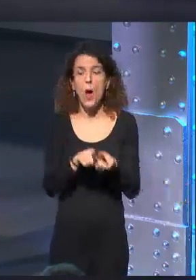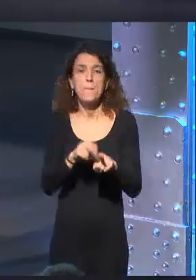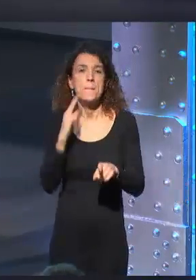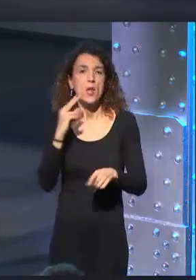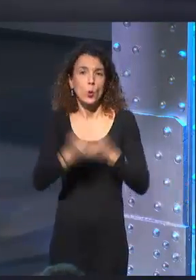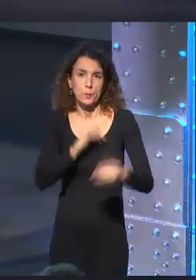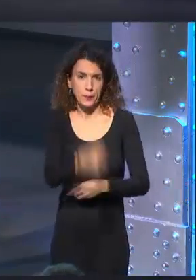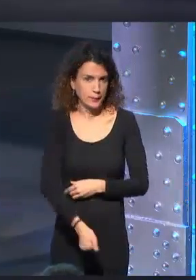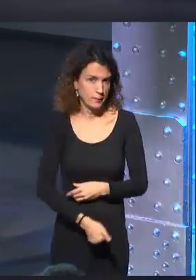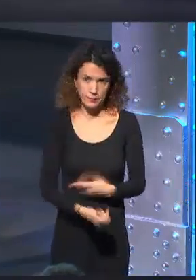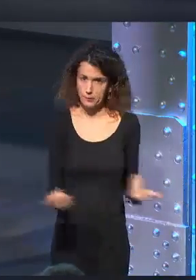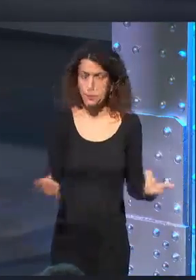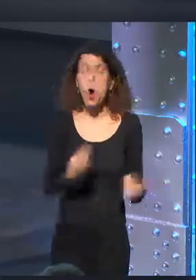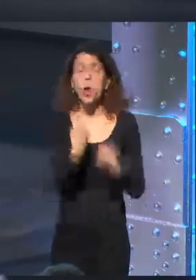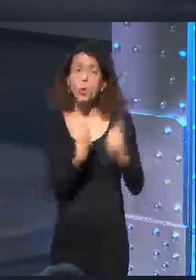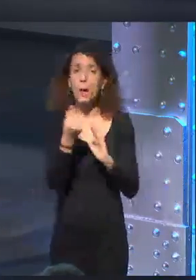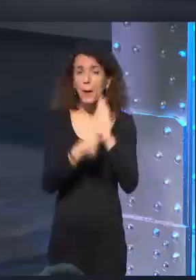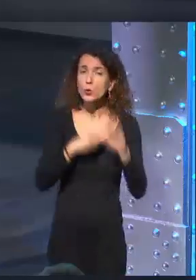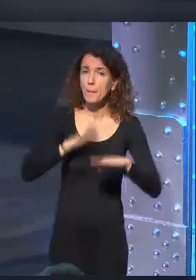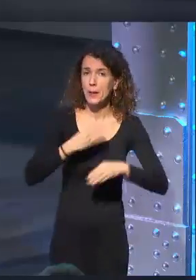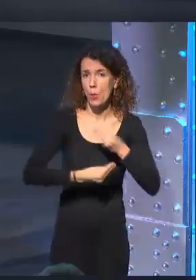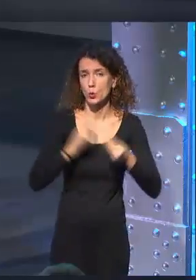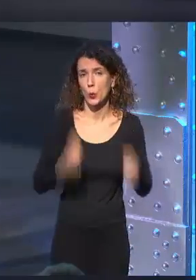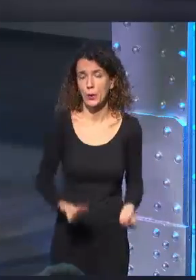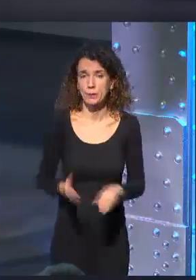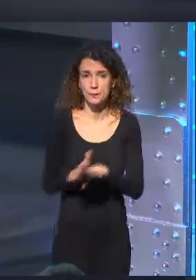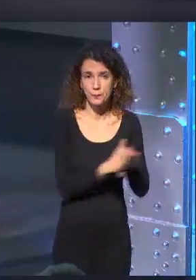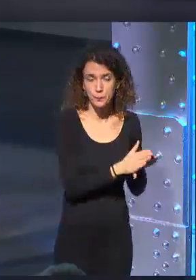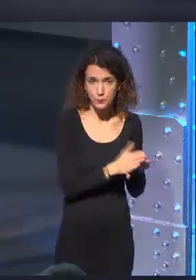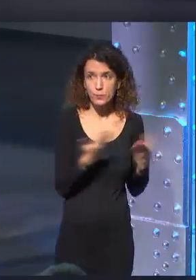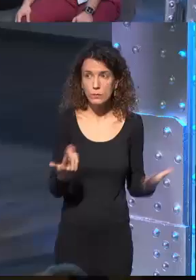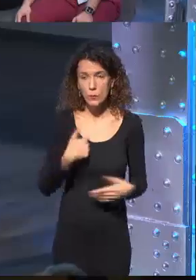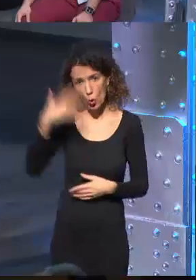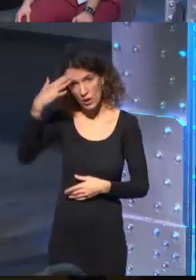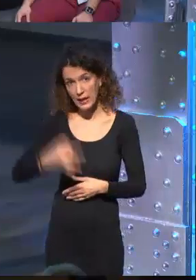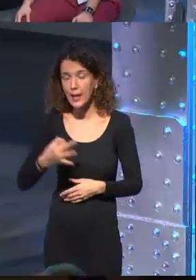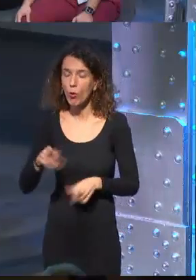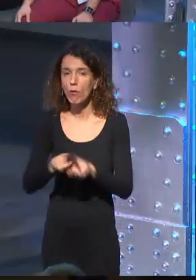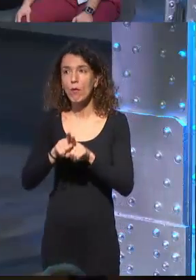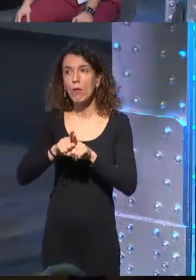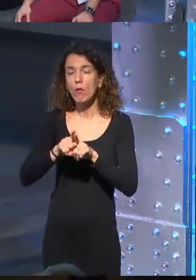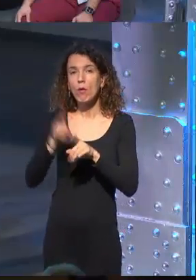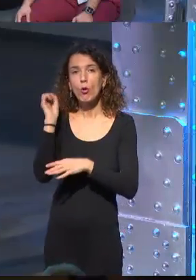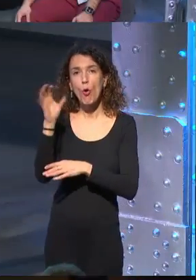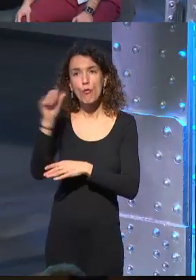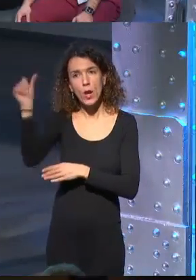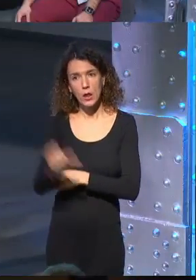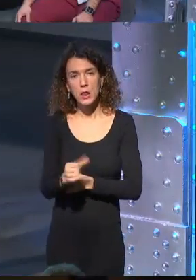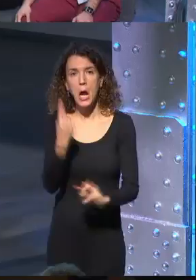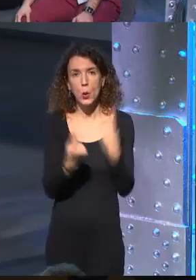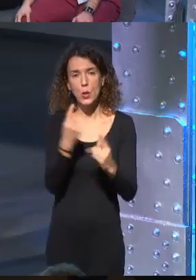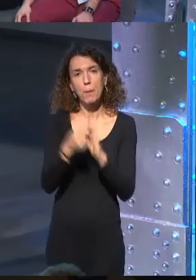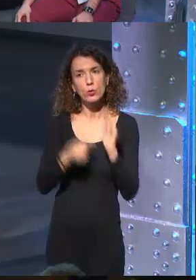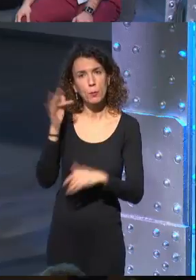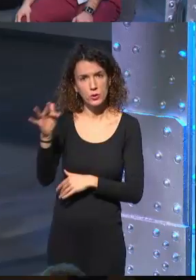to the content and the information that we give. We mustn't be afraid of using it, but we must follow some guidelines to use it correctly. I